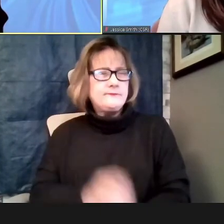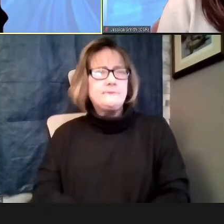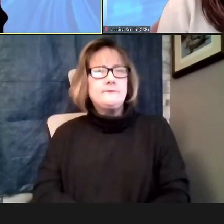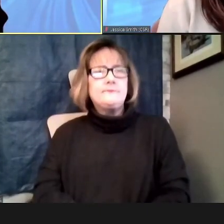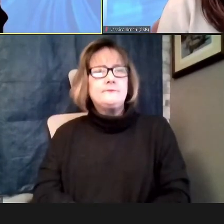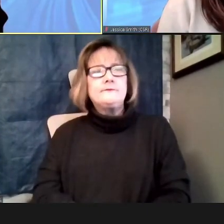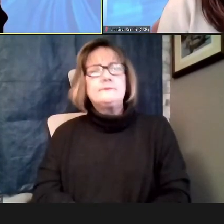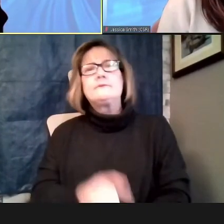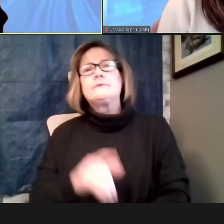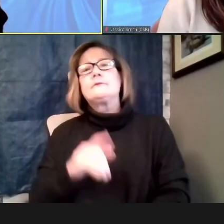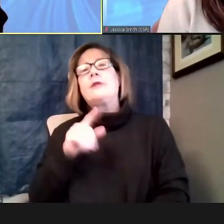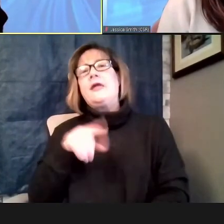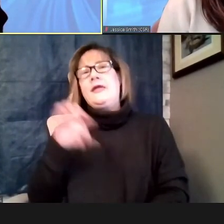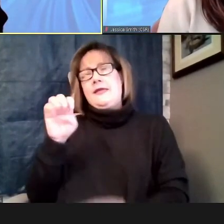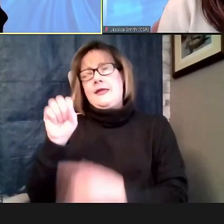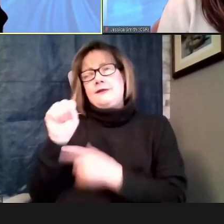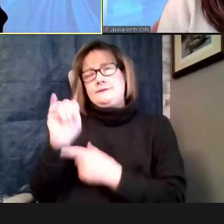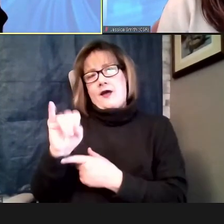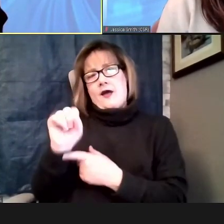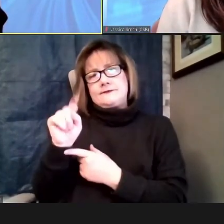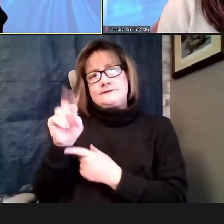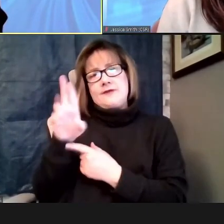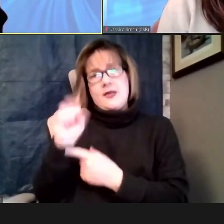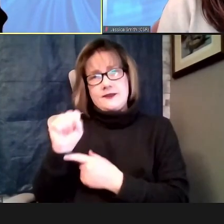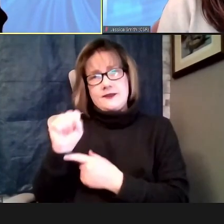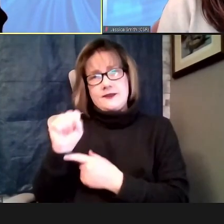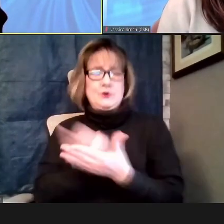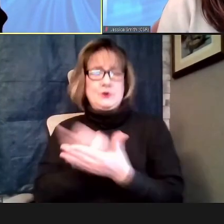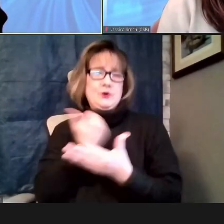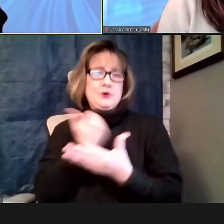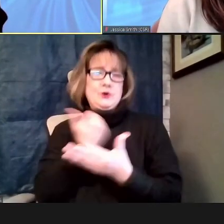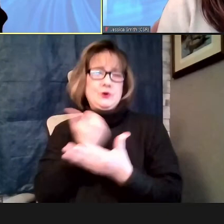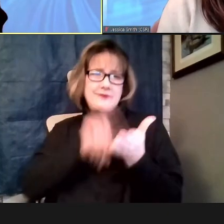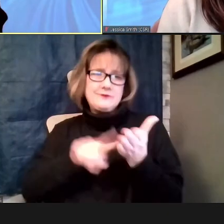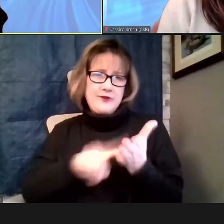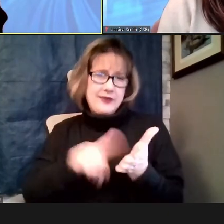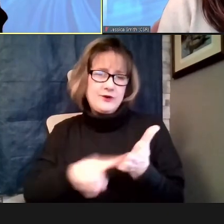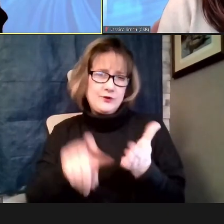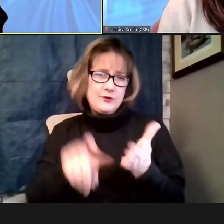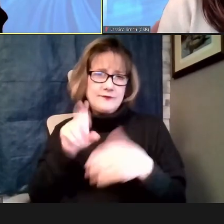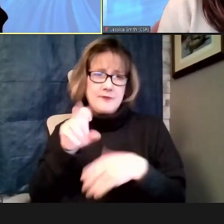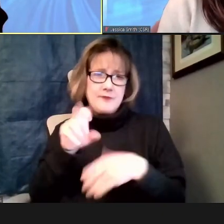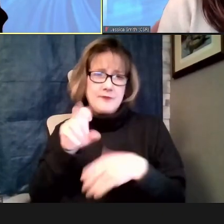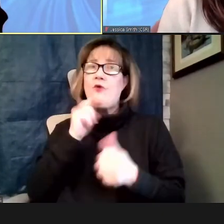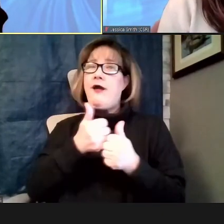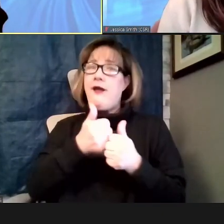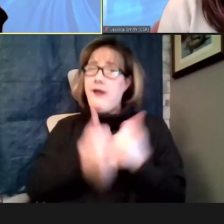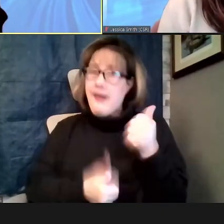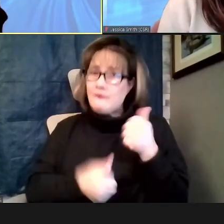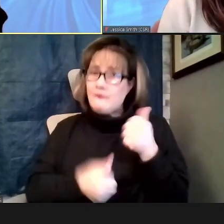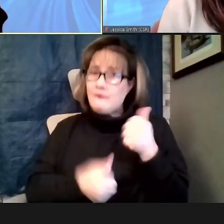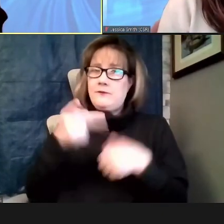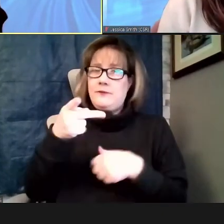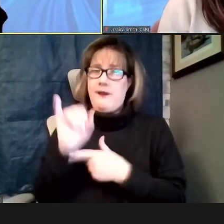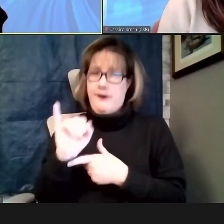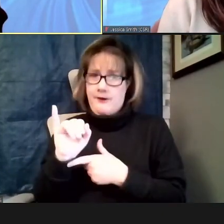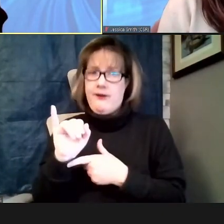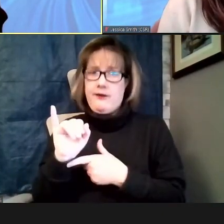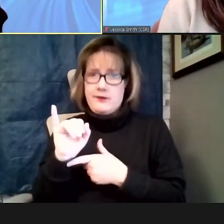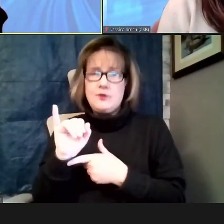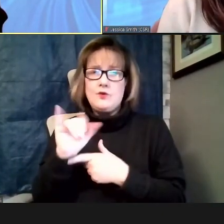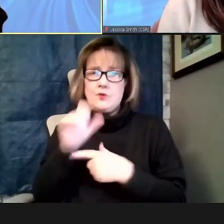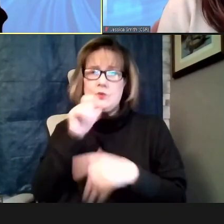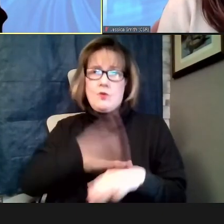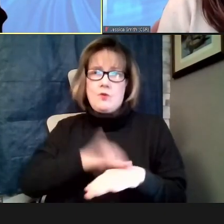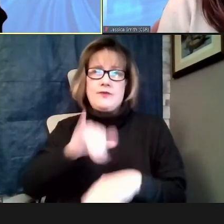So the ESI status and new investigator status has to be for every PI on the